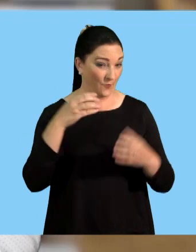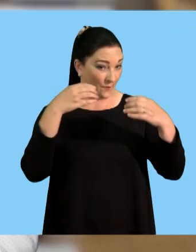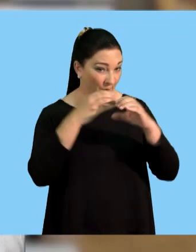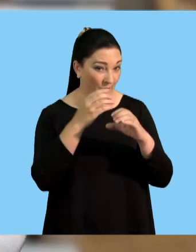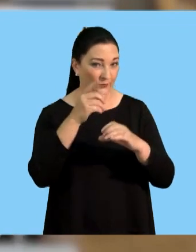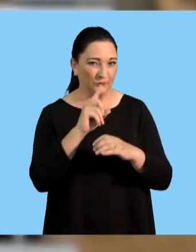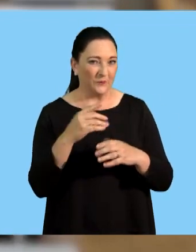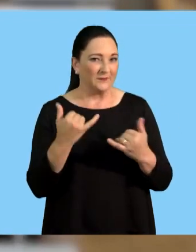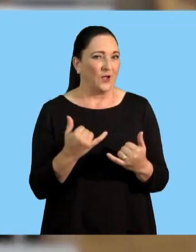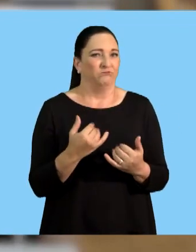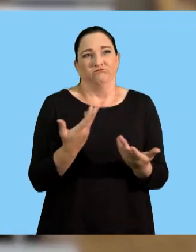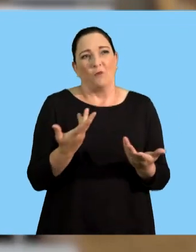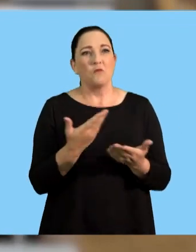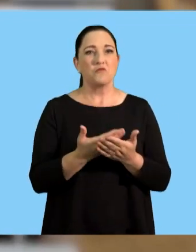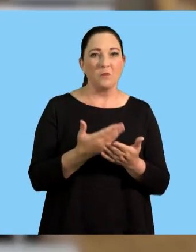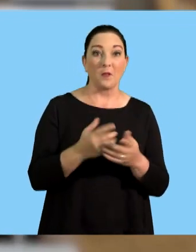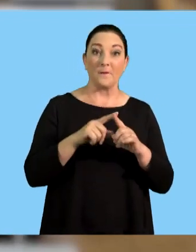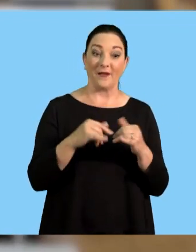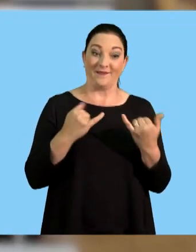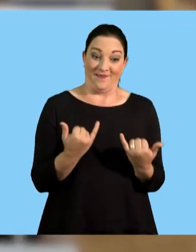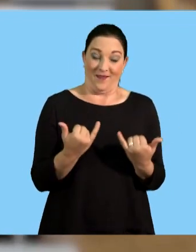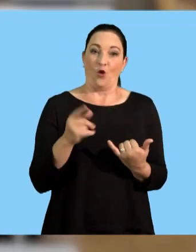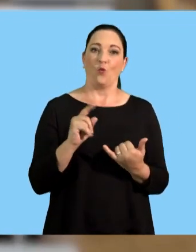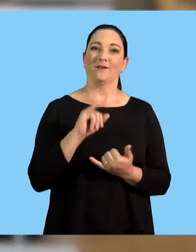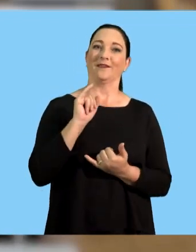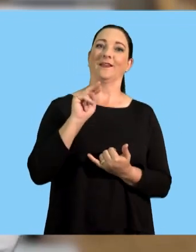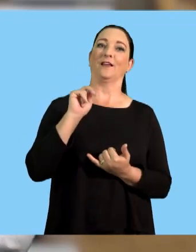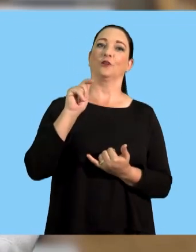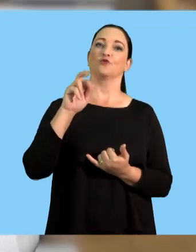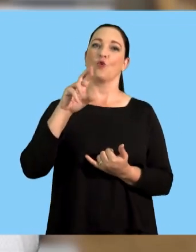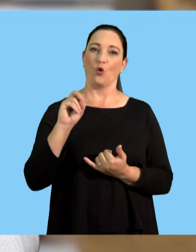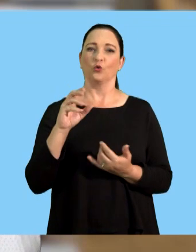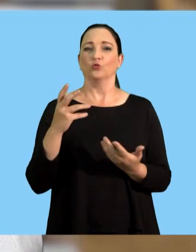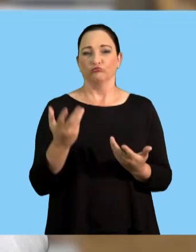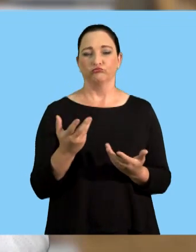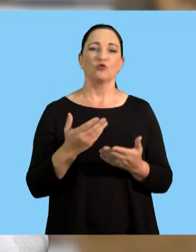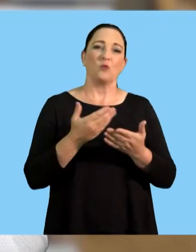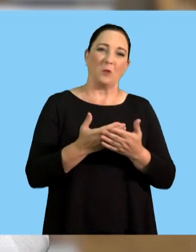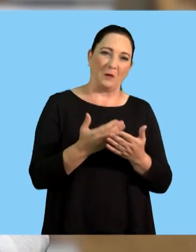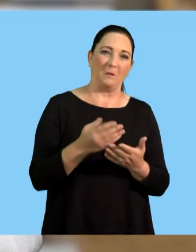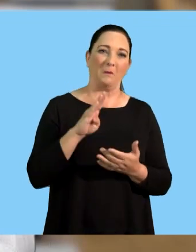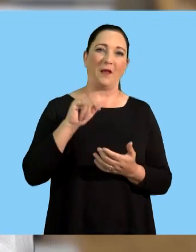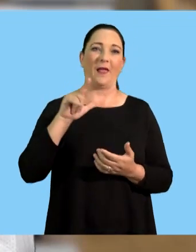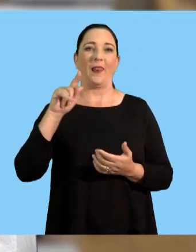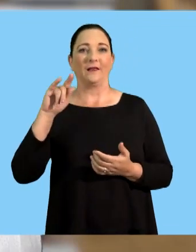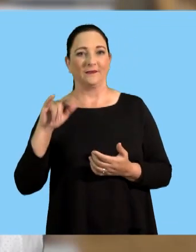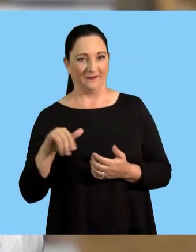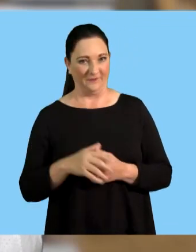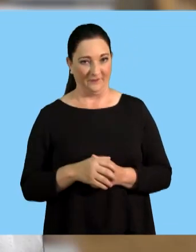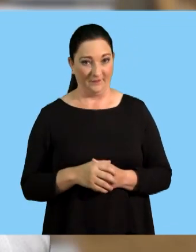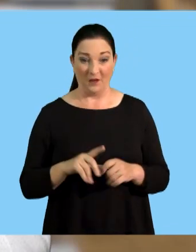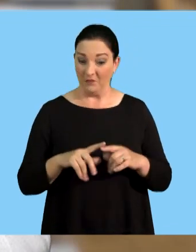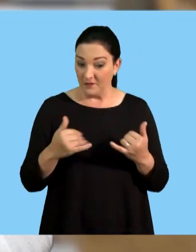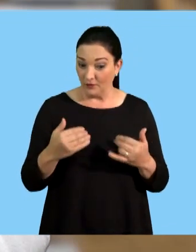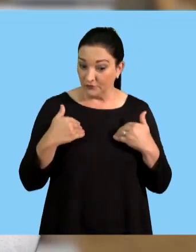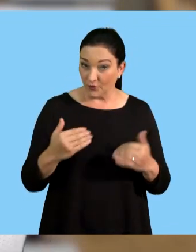probability. Right, and I call this lesson an introduction to probability. So we're going to keep it quite simple today. But before I start